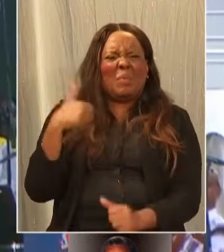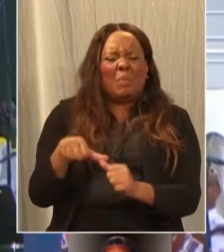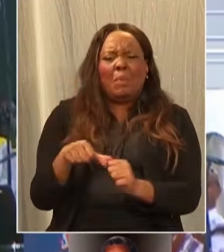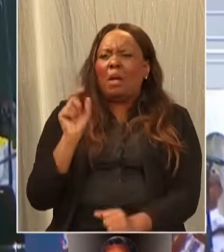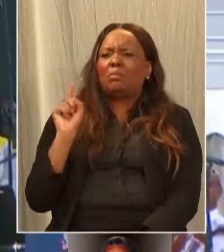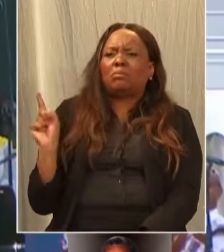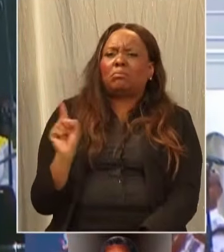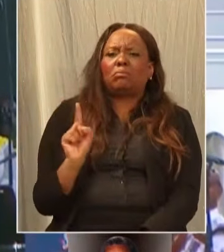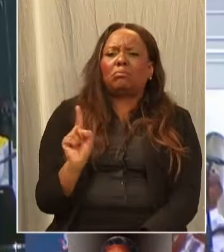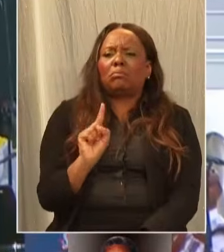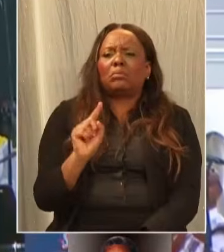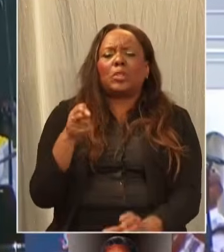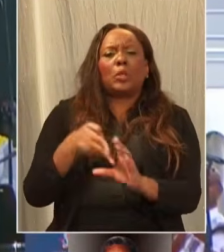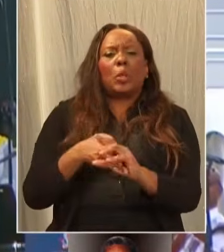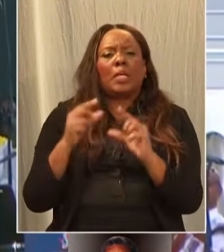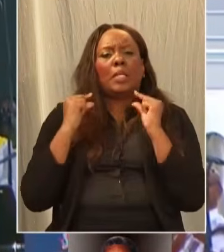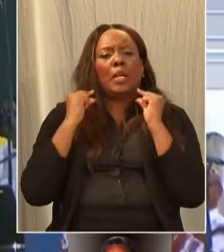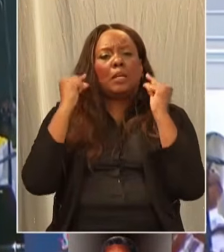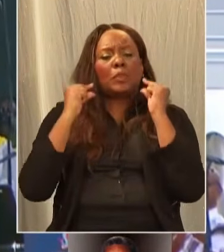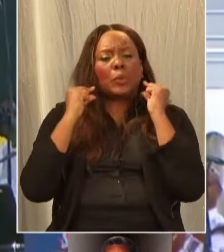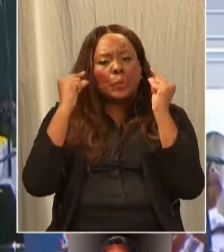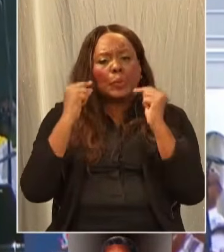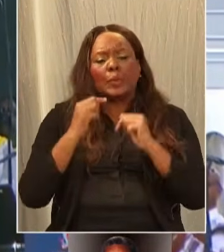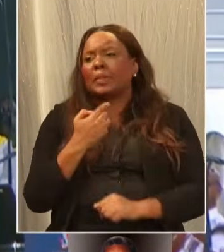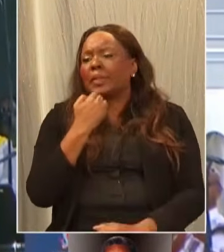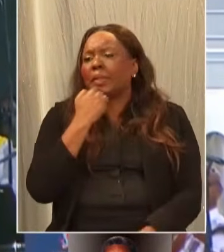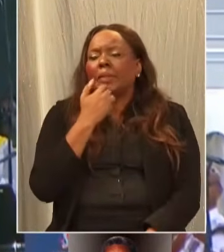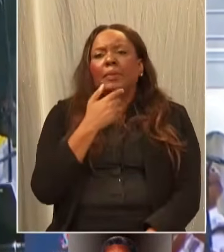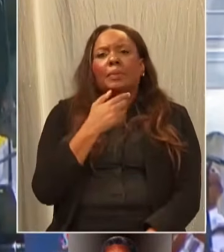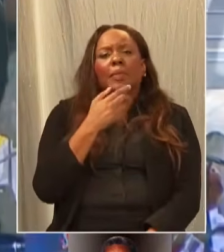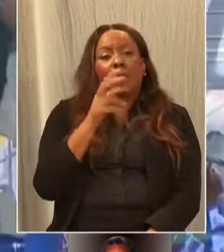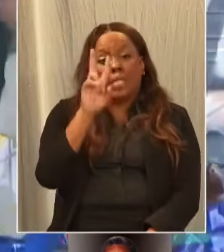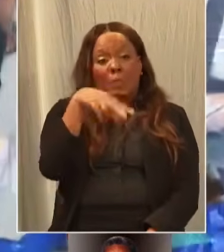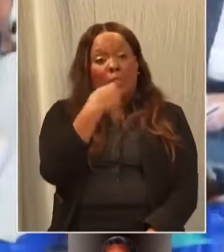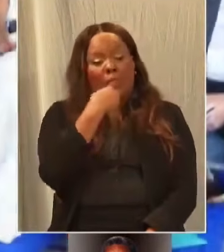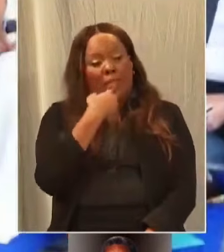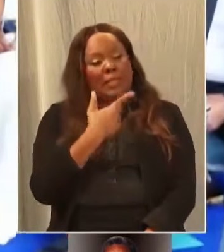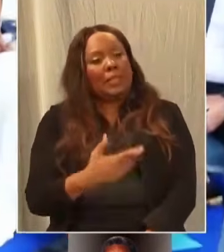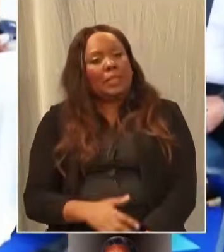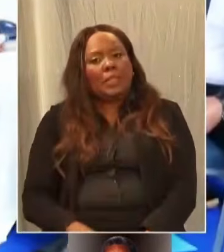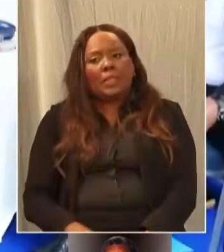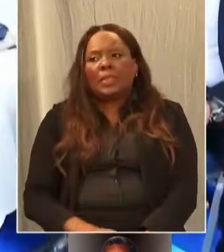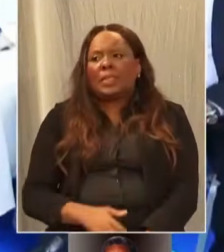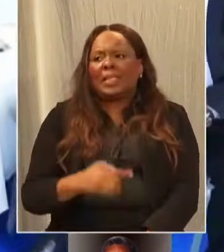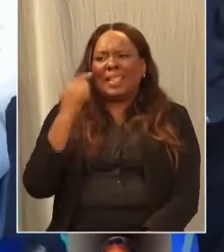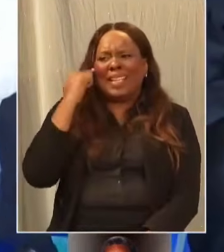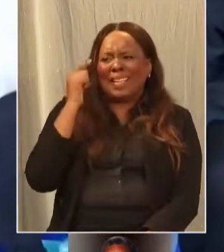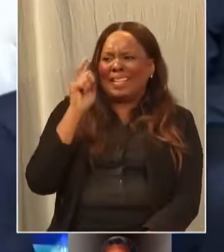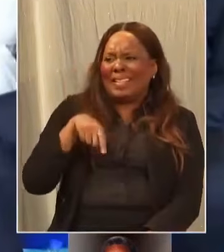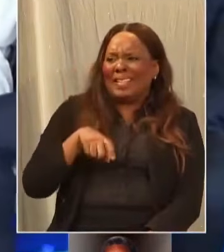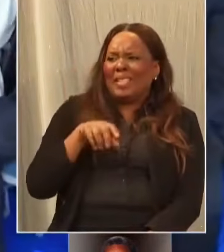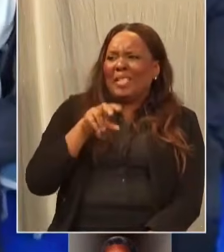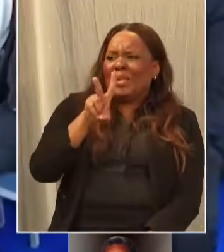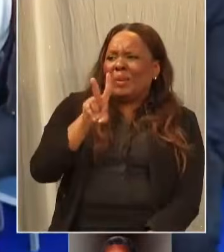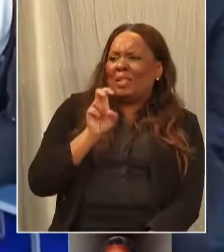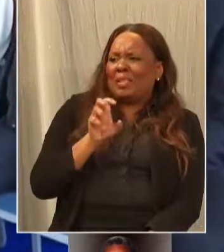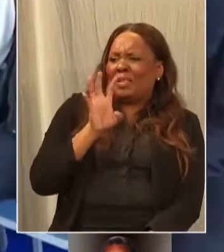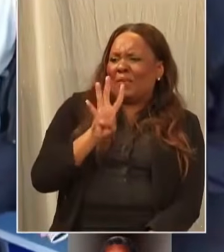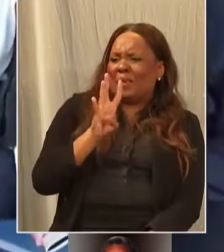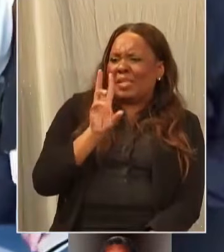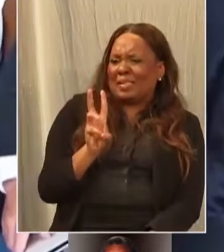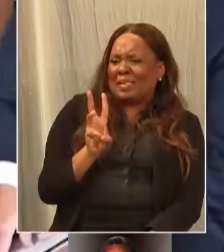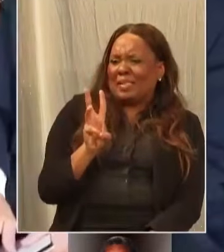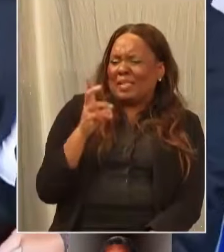Sir Garfield Sobers. And he said to me, I think we need 246 to